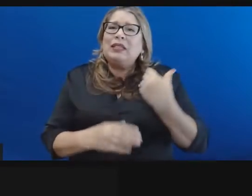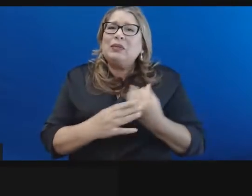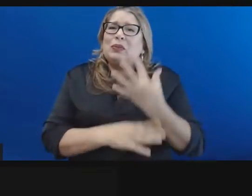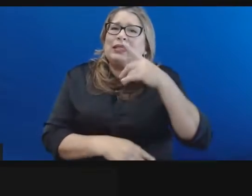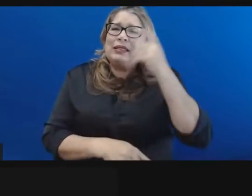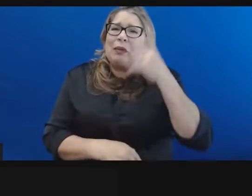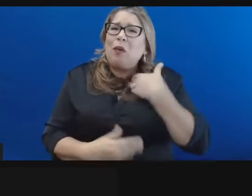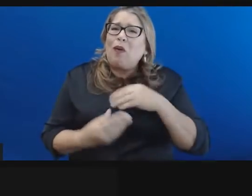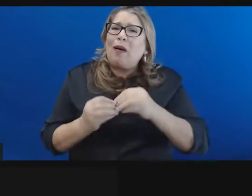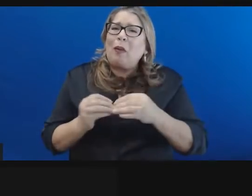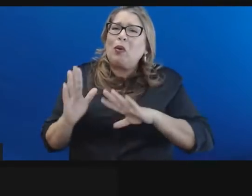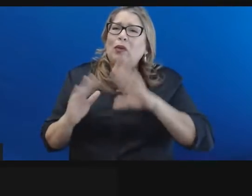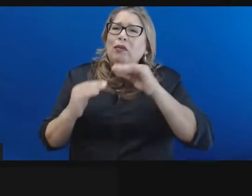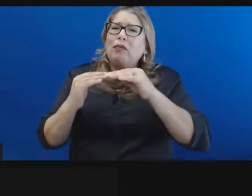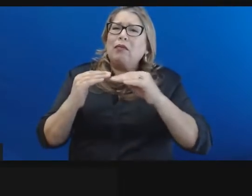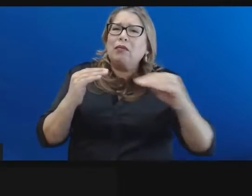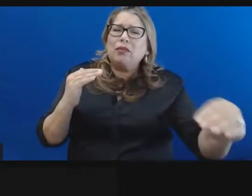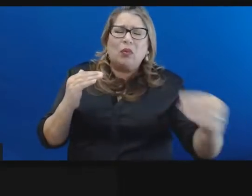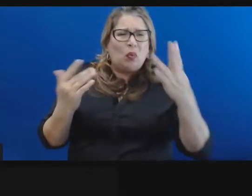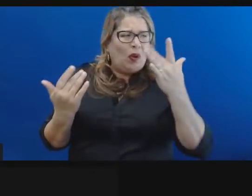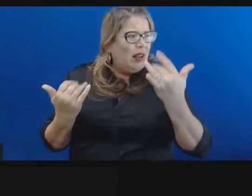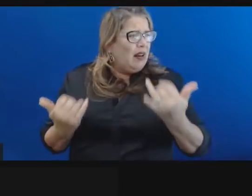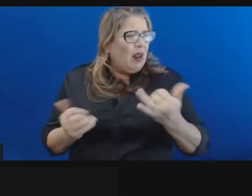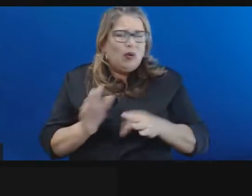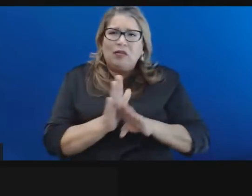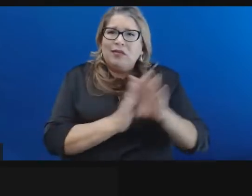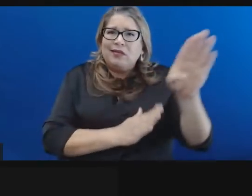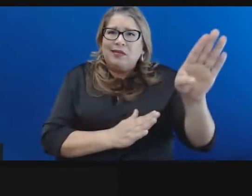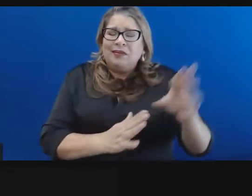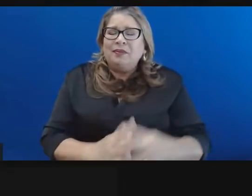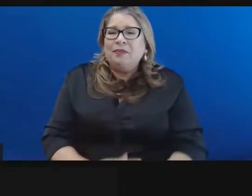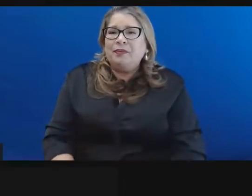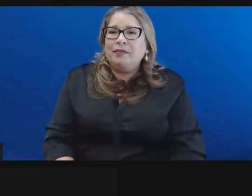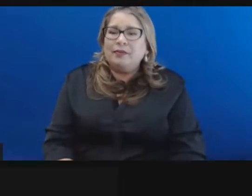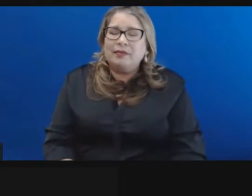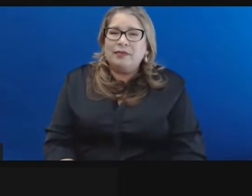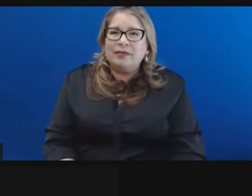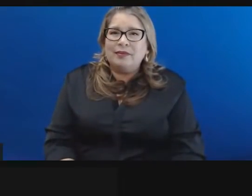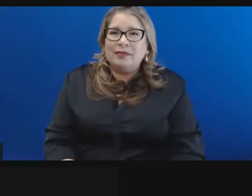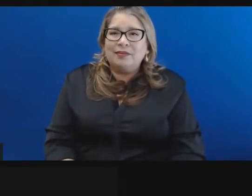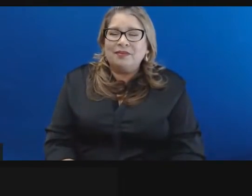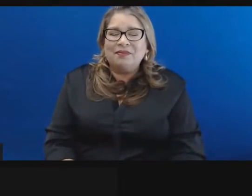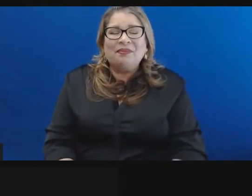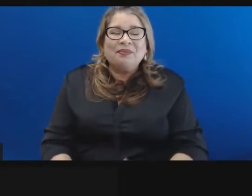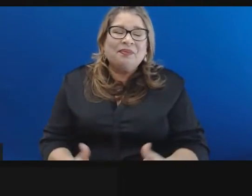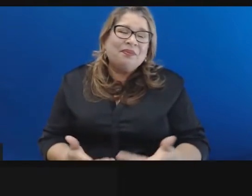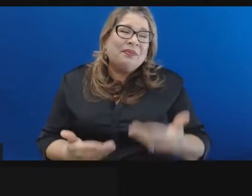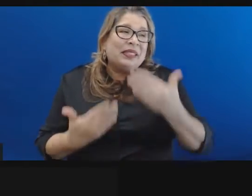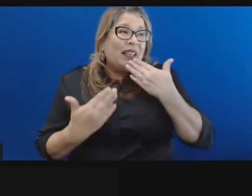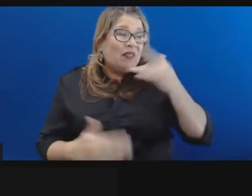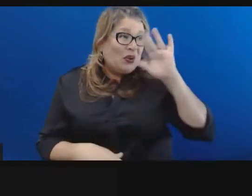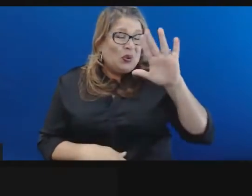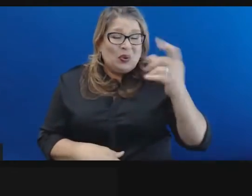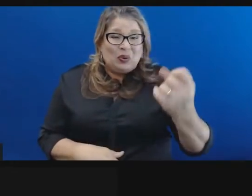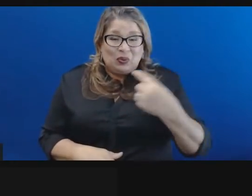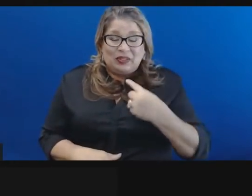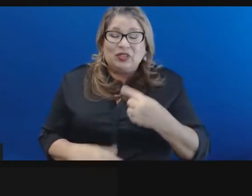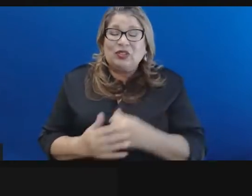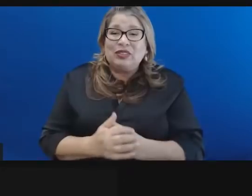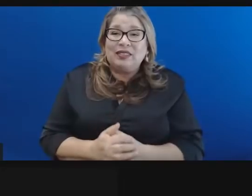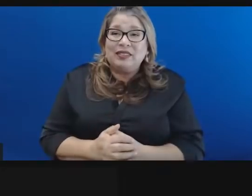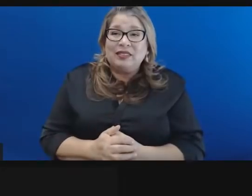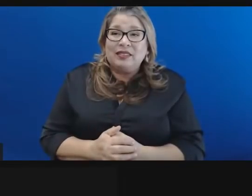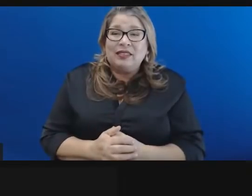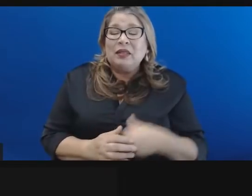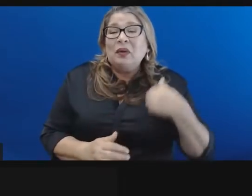Yeah, I think it's neither too late or too early. We're just seeing the beginnings or we're probably right in the